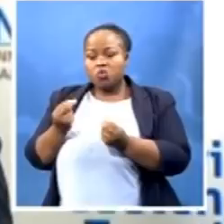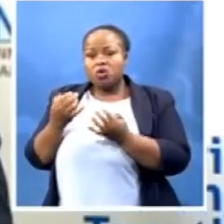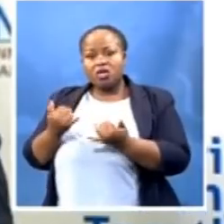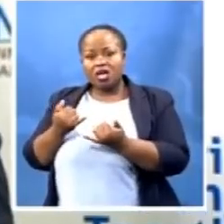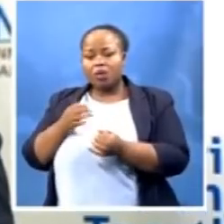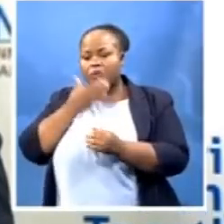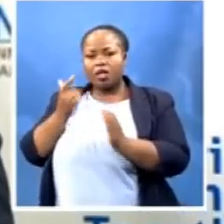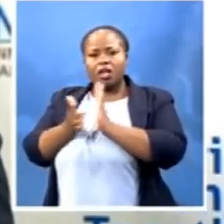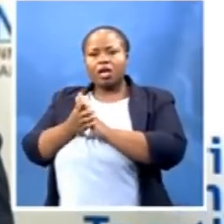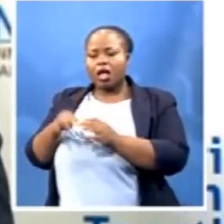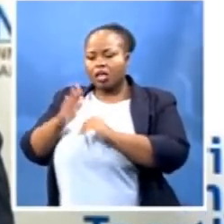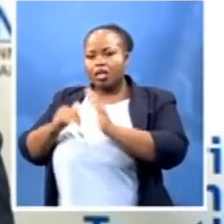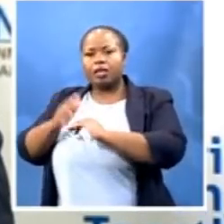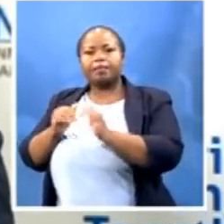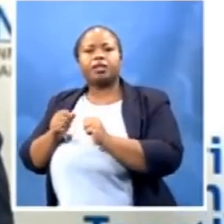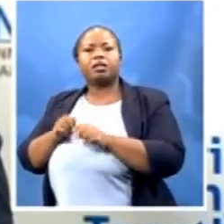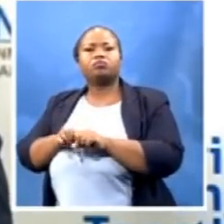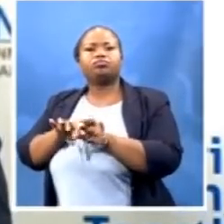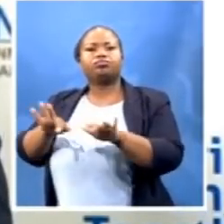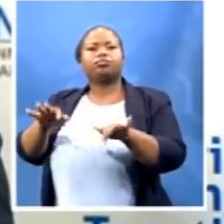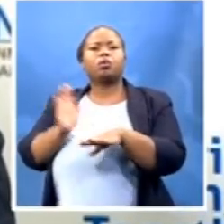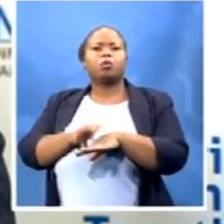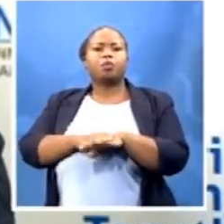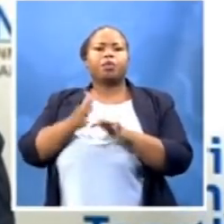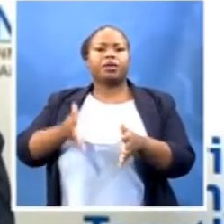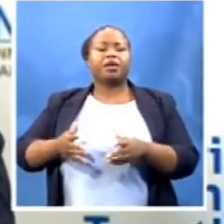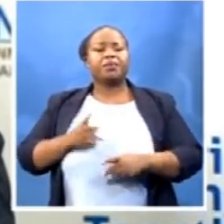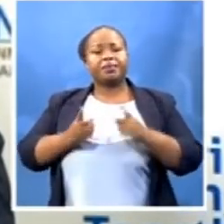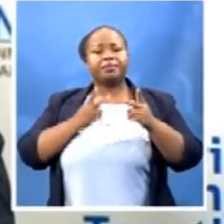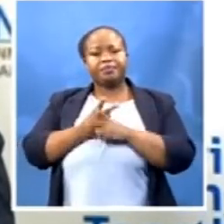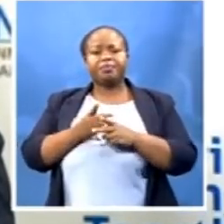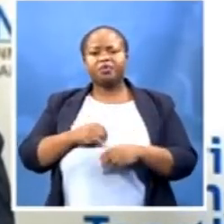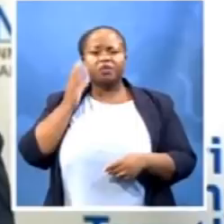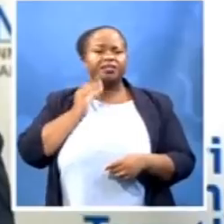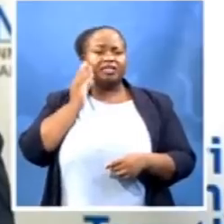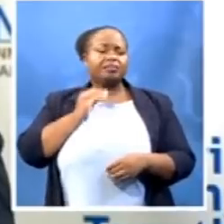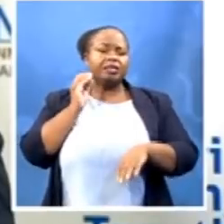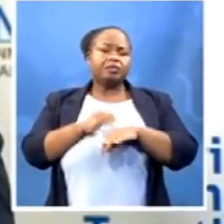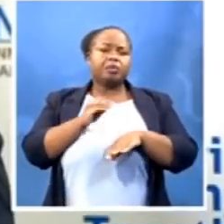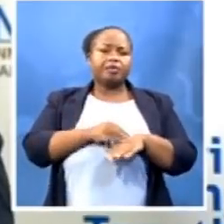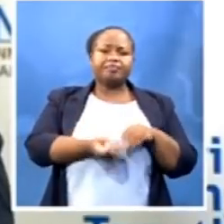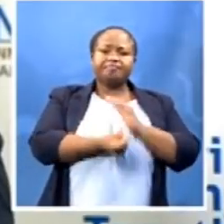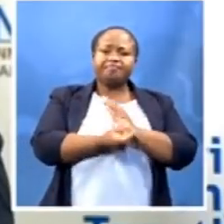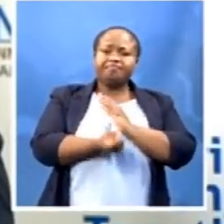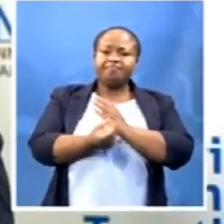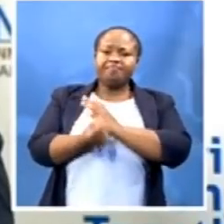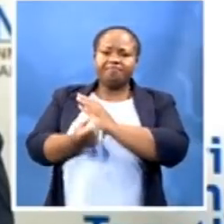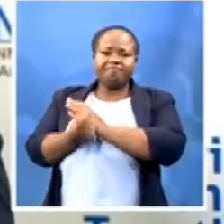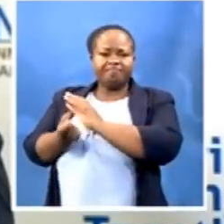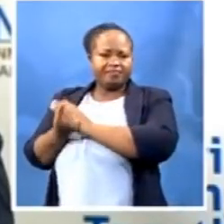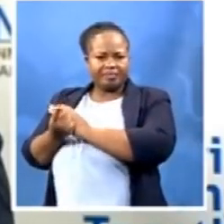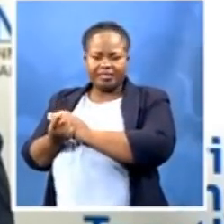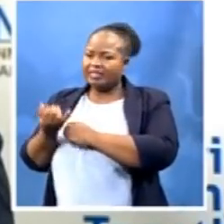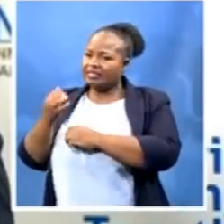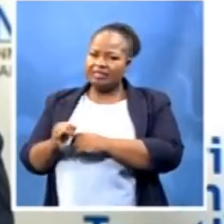this period. We have been confronted with all these problems, even as we have taken a position across all spheres